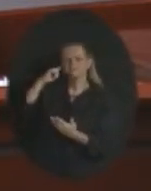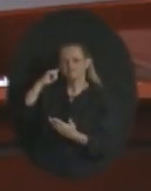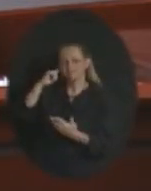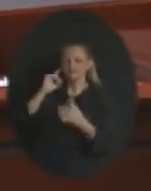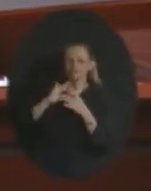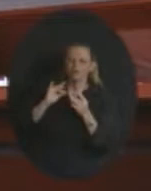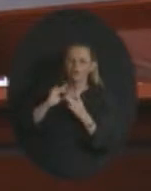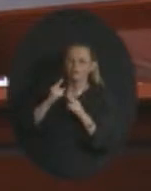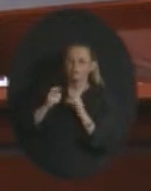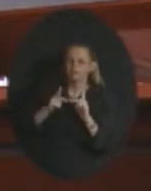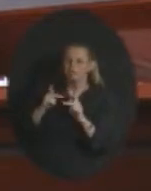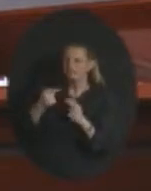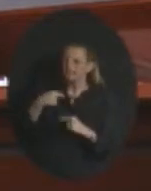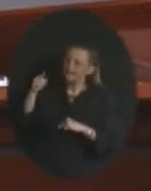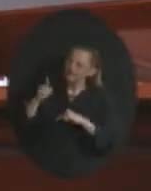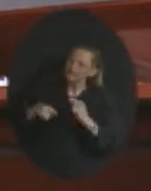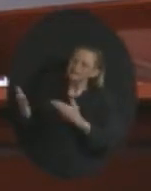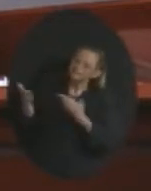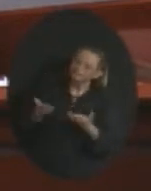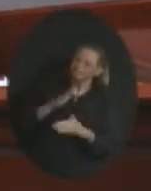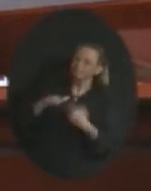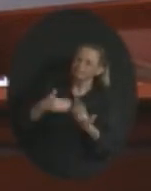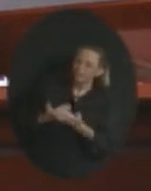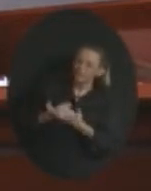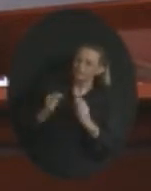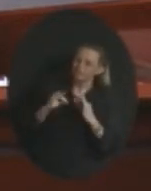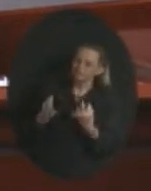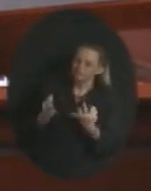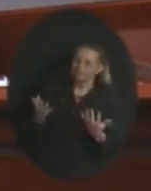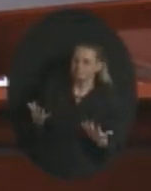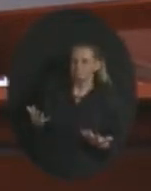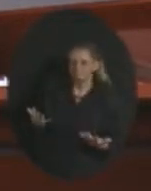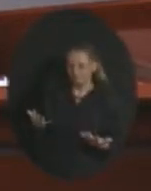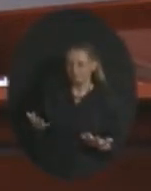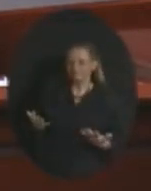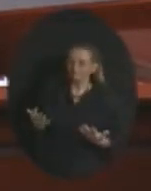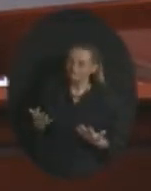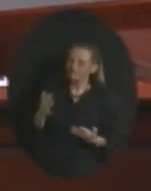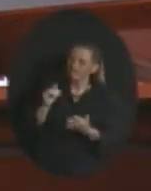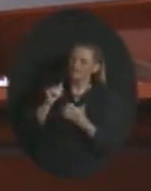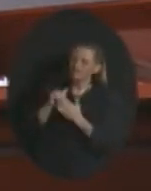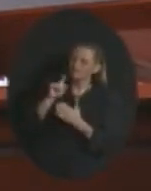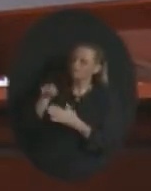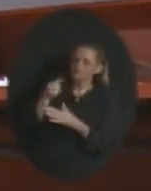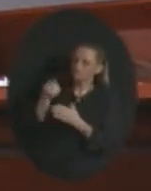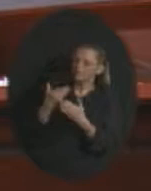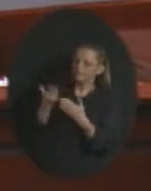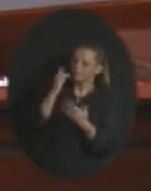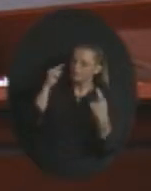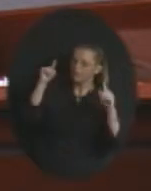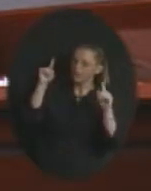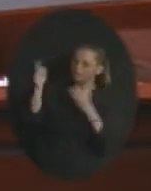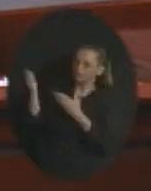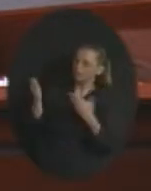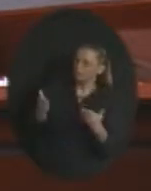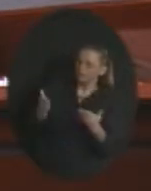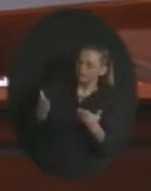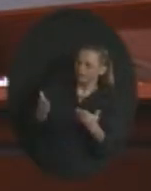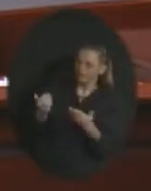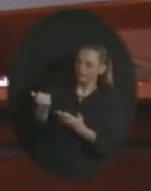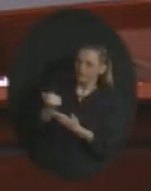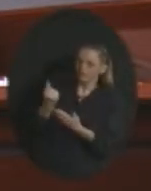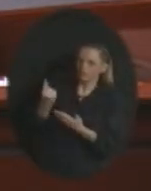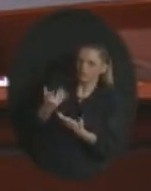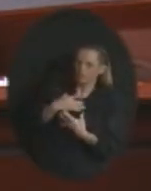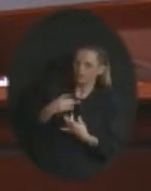want to. So that's the only thing that we would accomplish by doing it is bringing everybody that you would want to, because, again, they seat an awful lot. We're